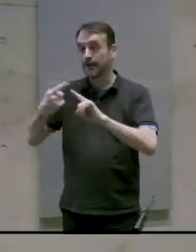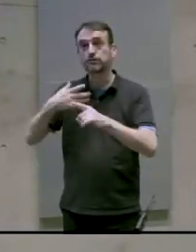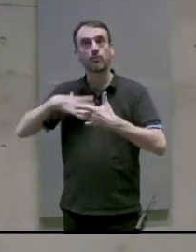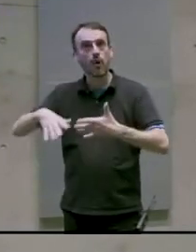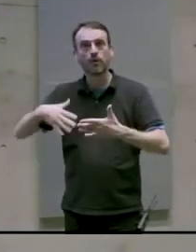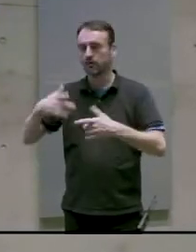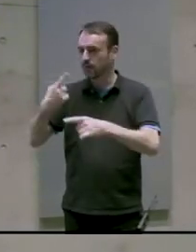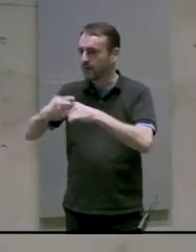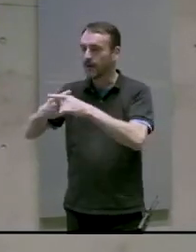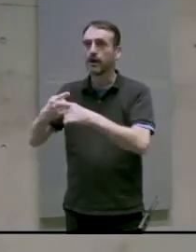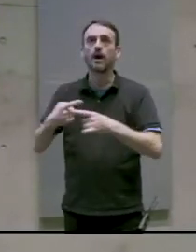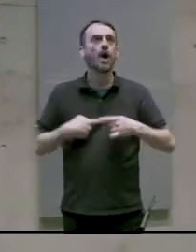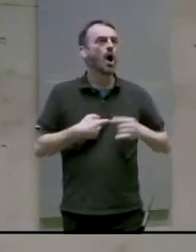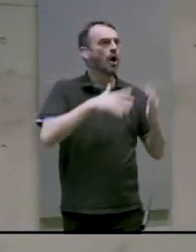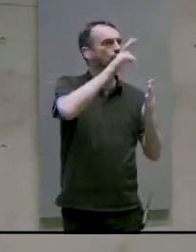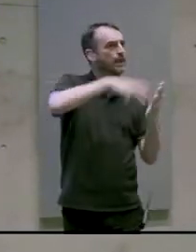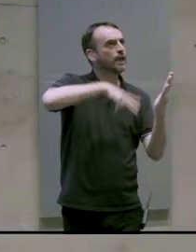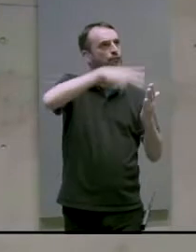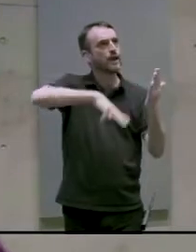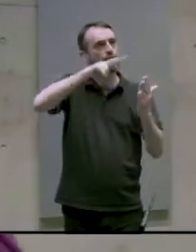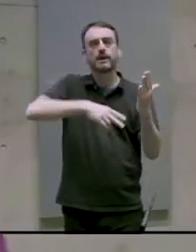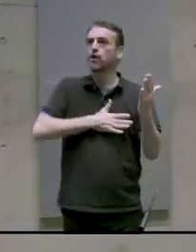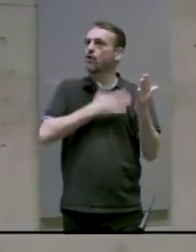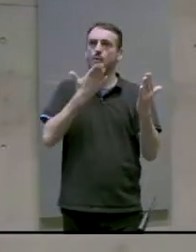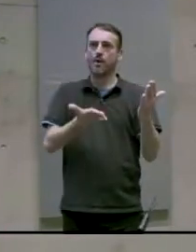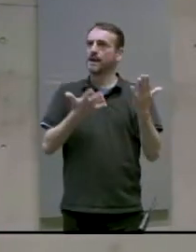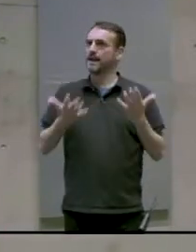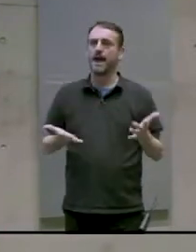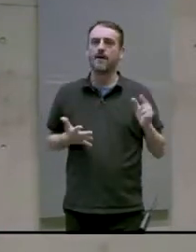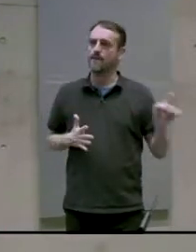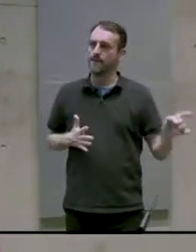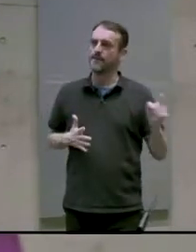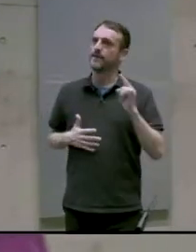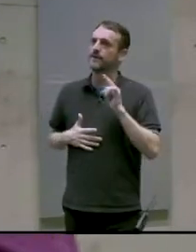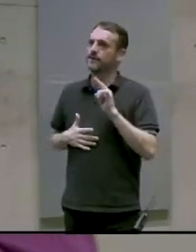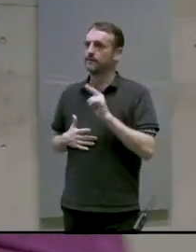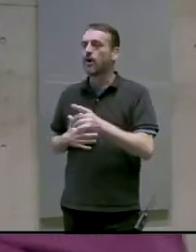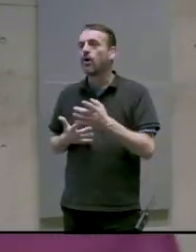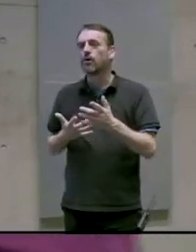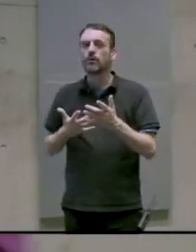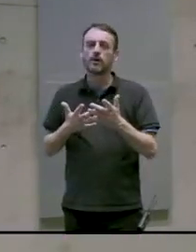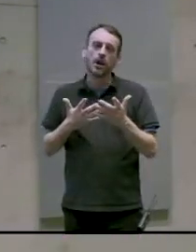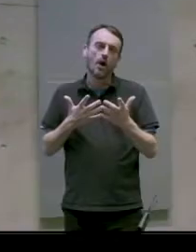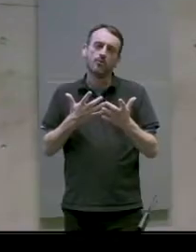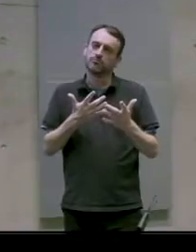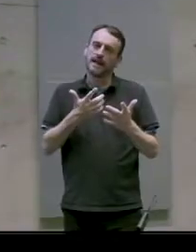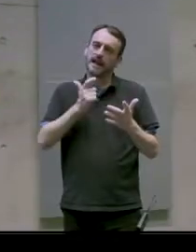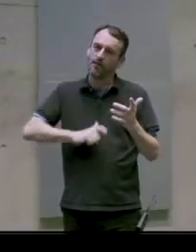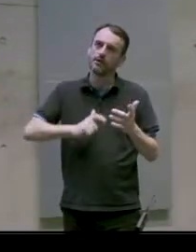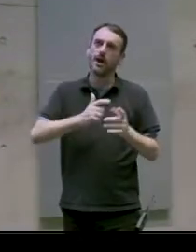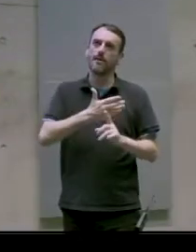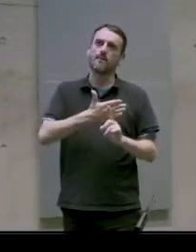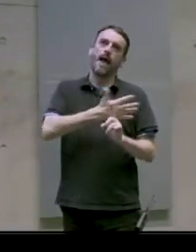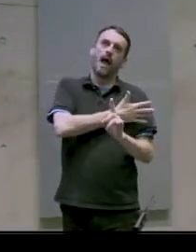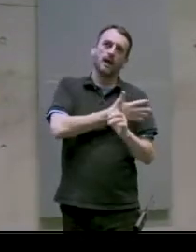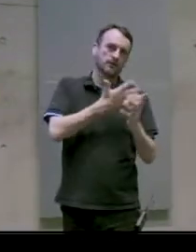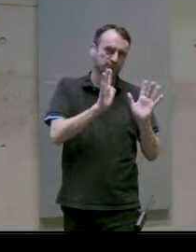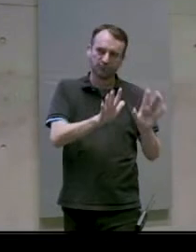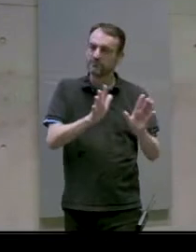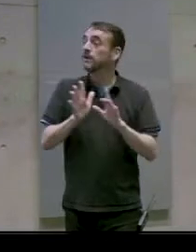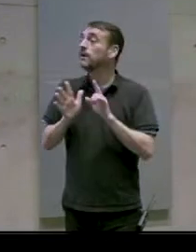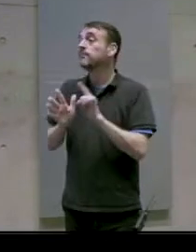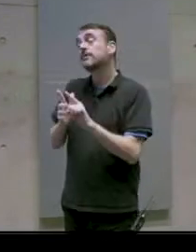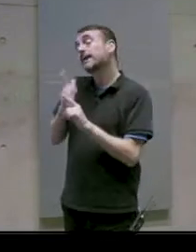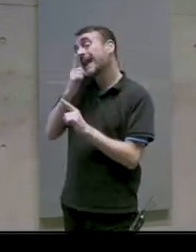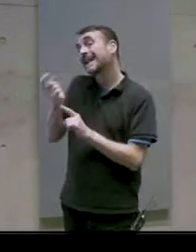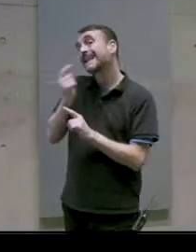don't want passages as a dialogue of backstory and the characters and stuff. But you can do that quite easily in